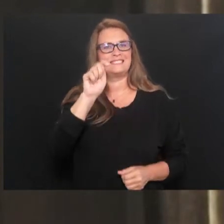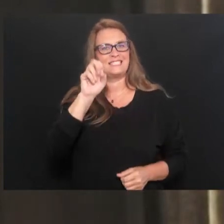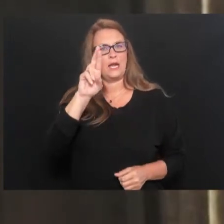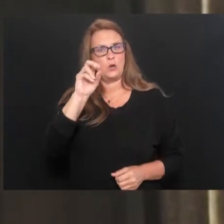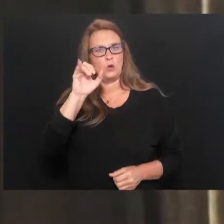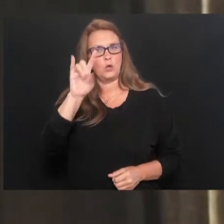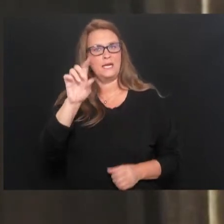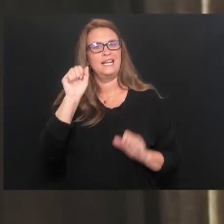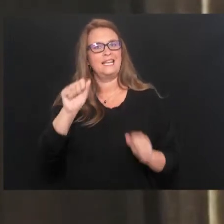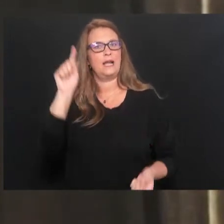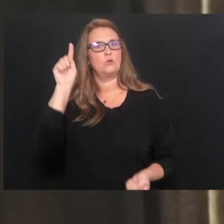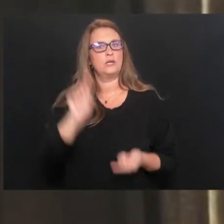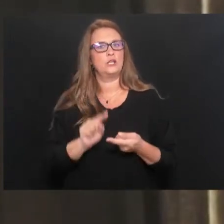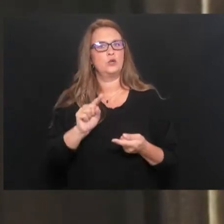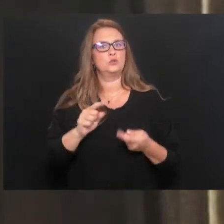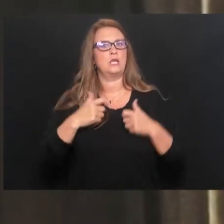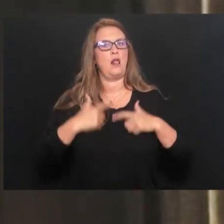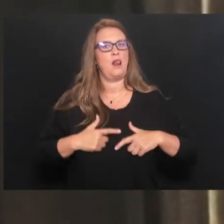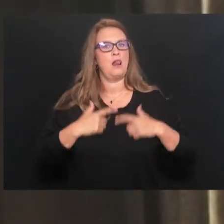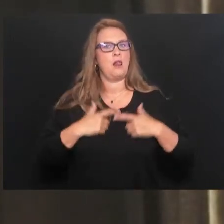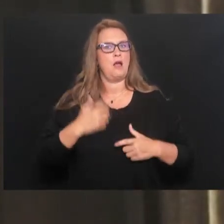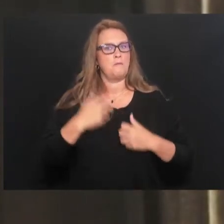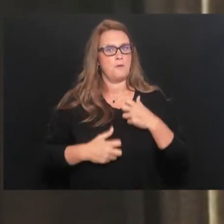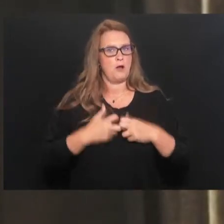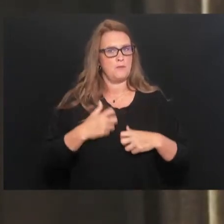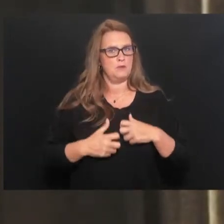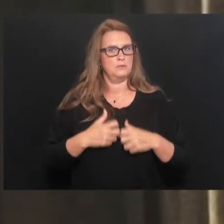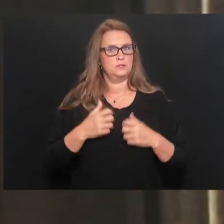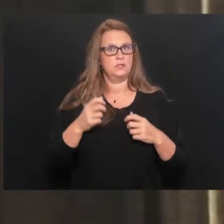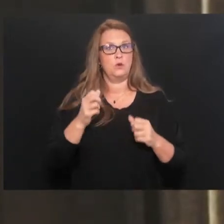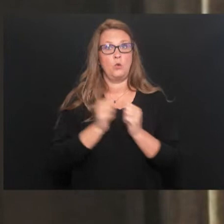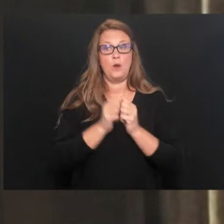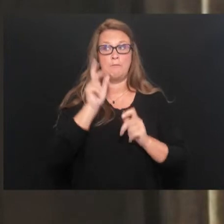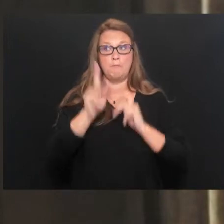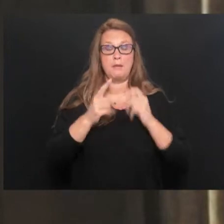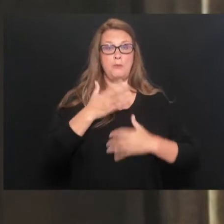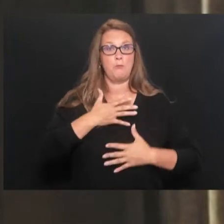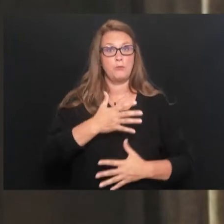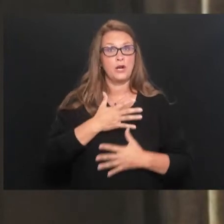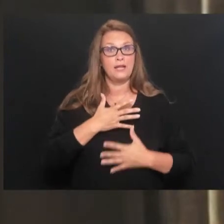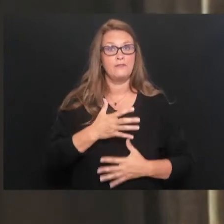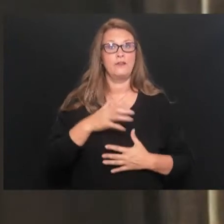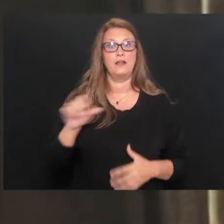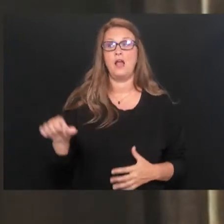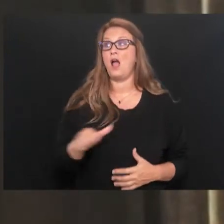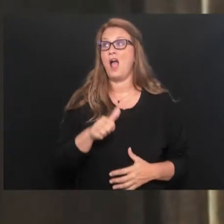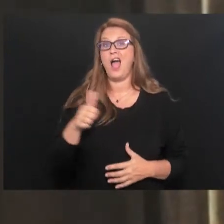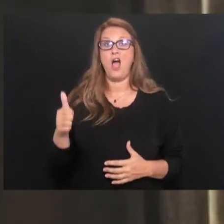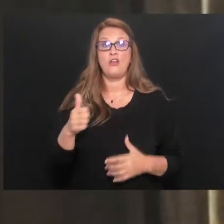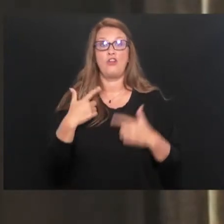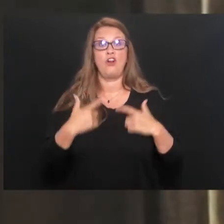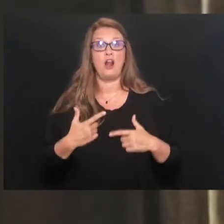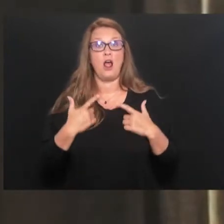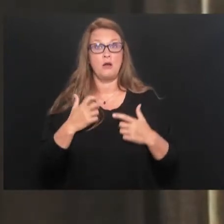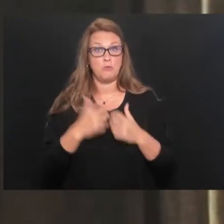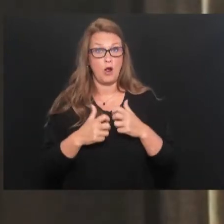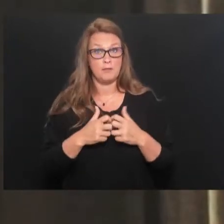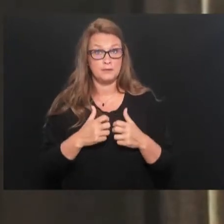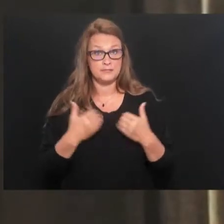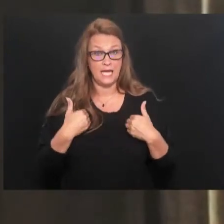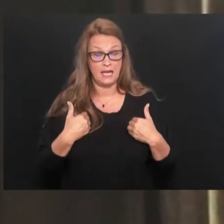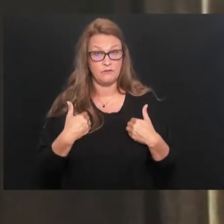in people who are having any problems breathing, particularly people who may have other pre-existing lung problems. When people